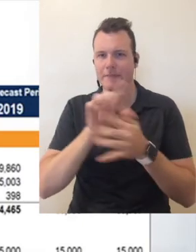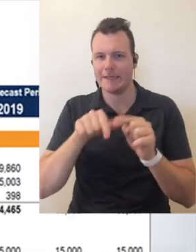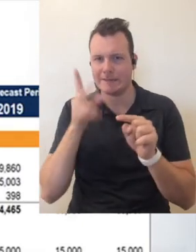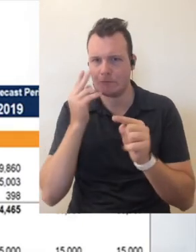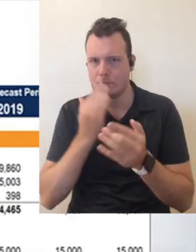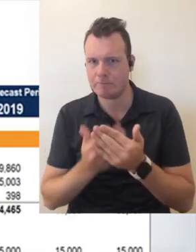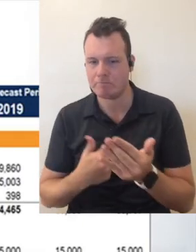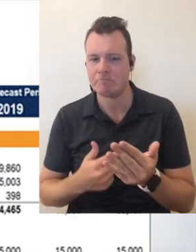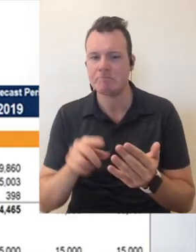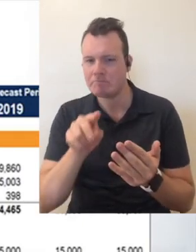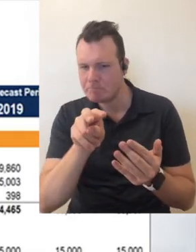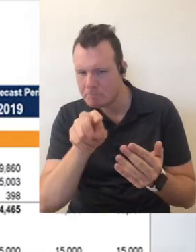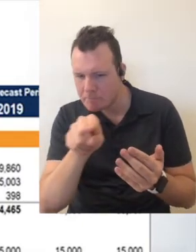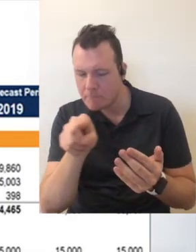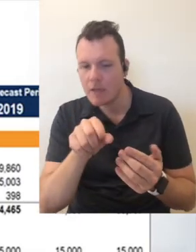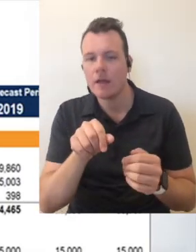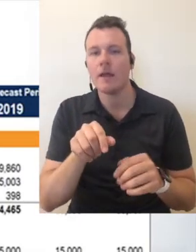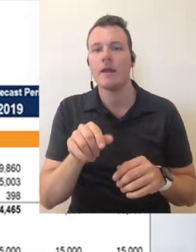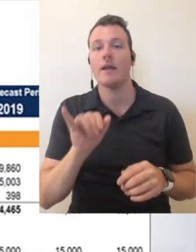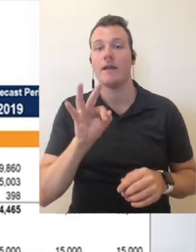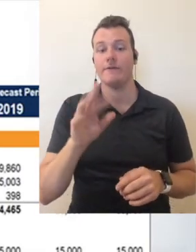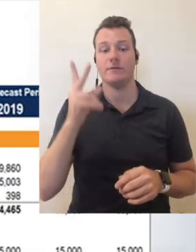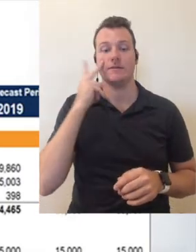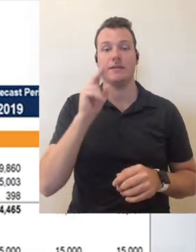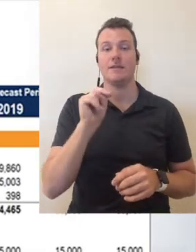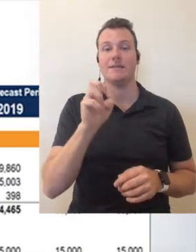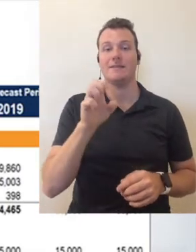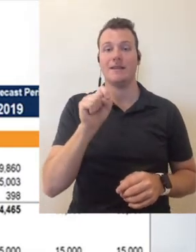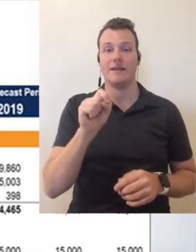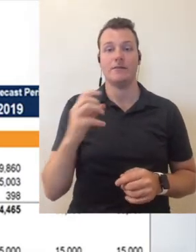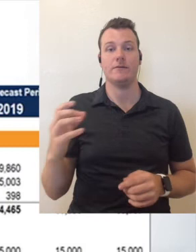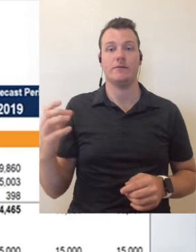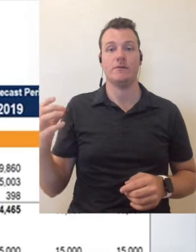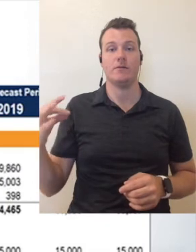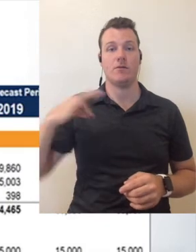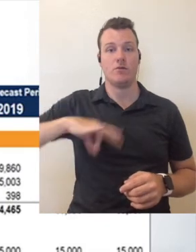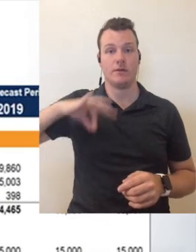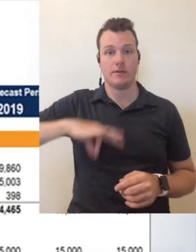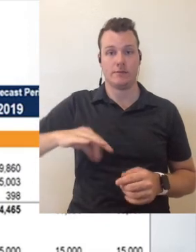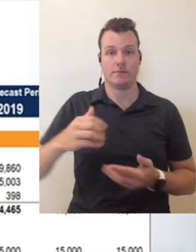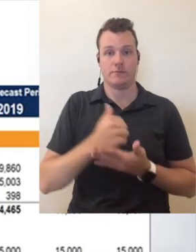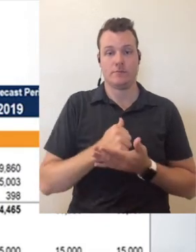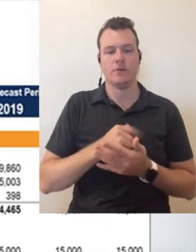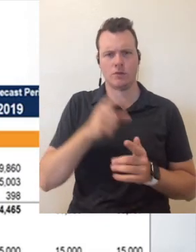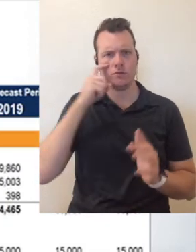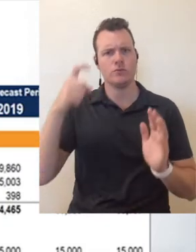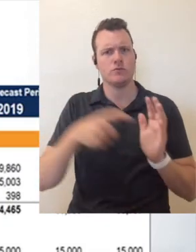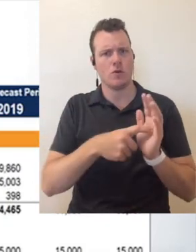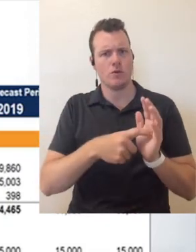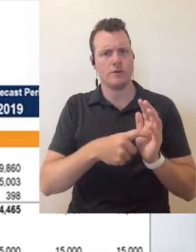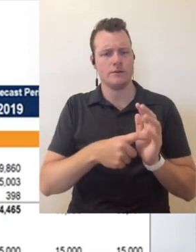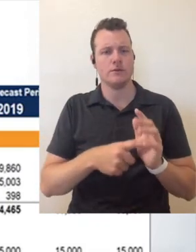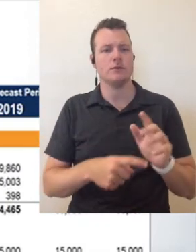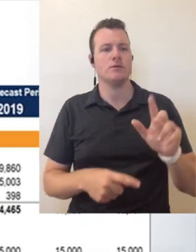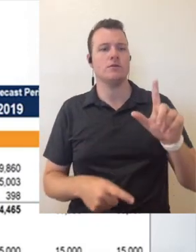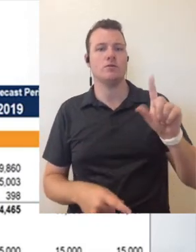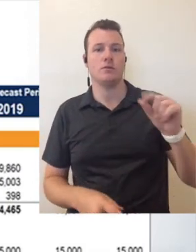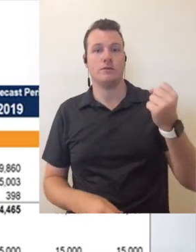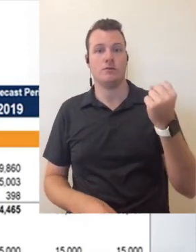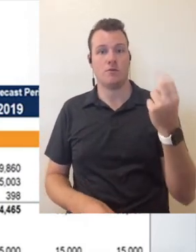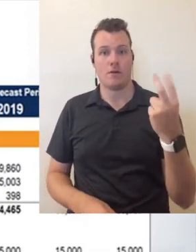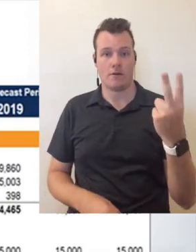might use obscured here. If we look at net earnings, you can actually see the trend